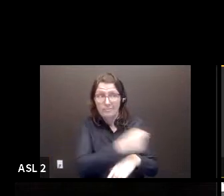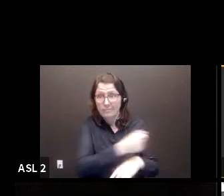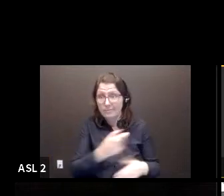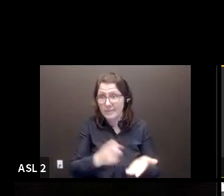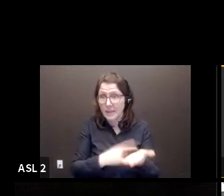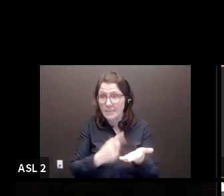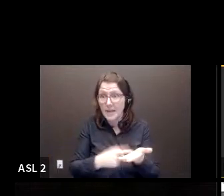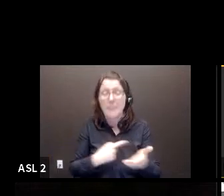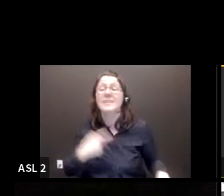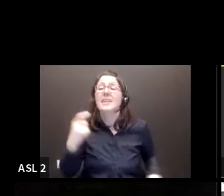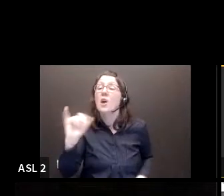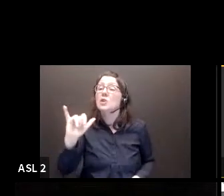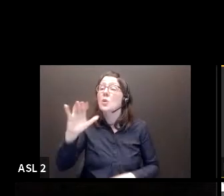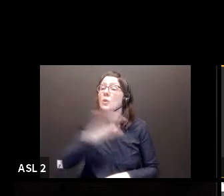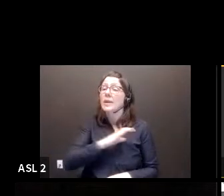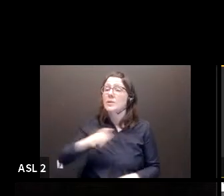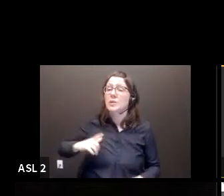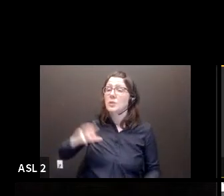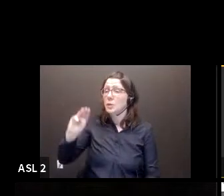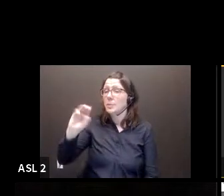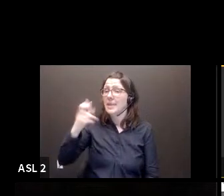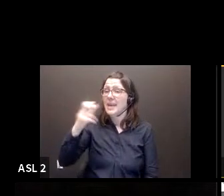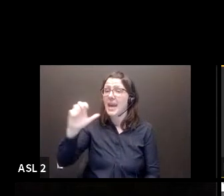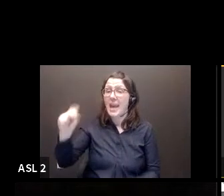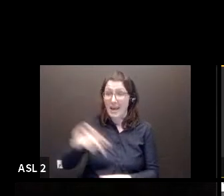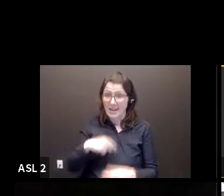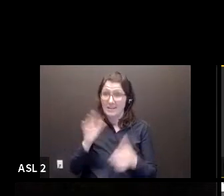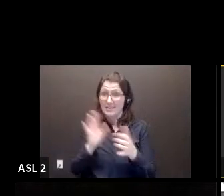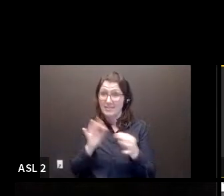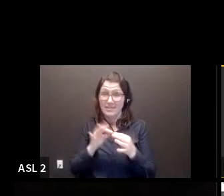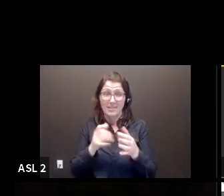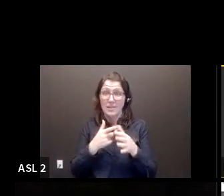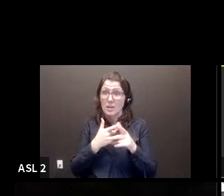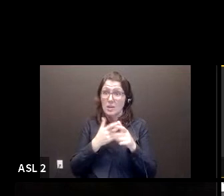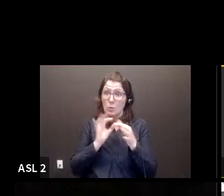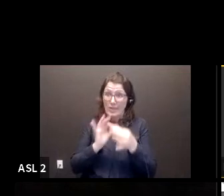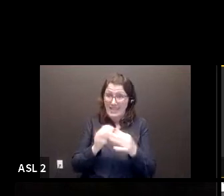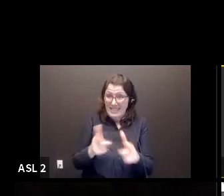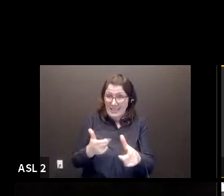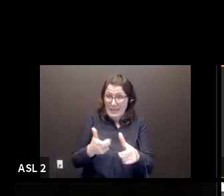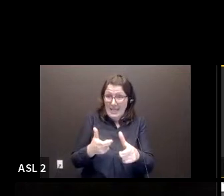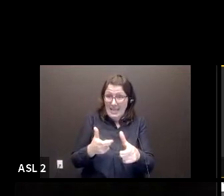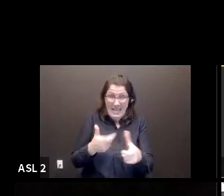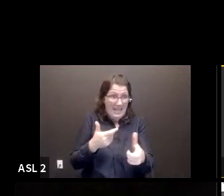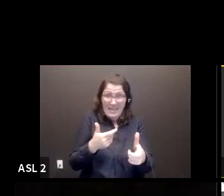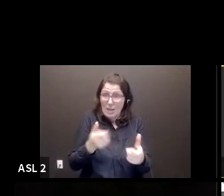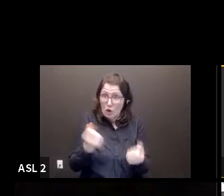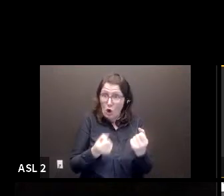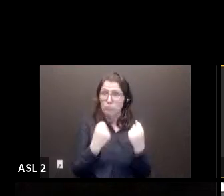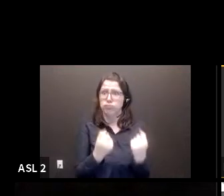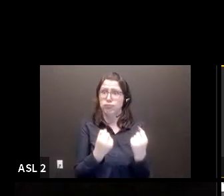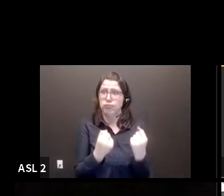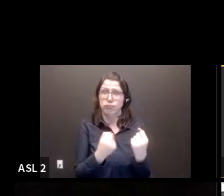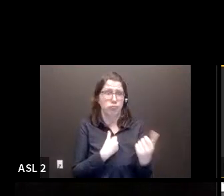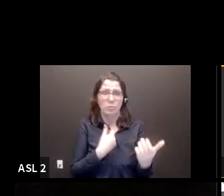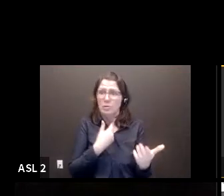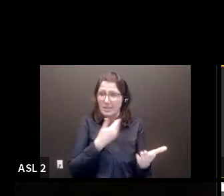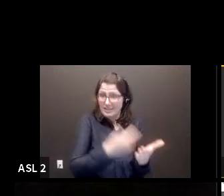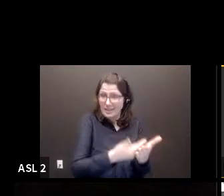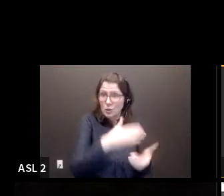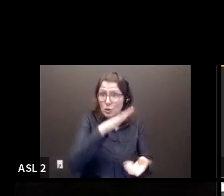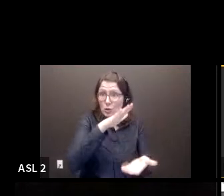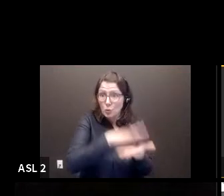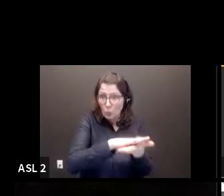schools these are extra supporting around that piece for to ensure that the safety around the school remains in place um so there was a lot from the